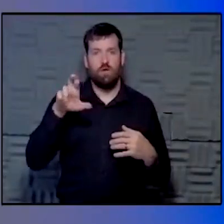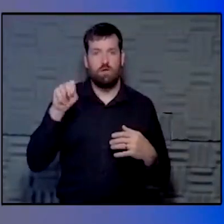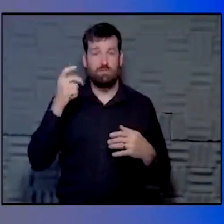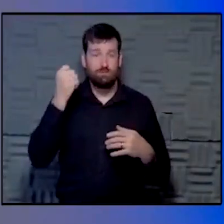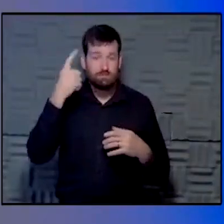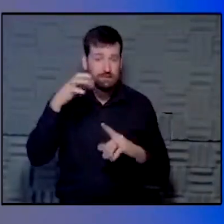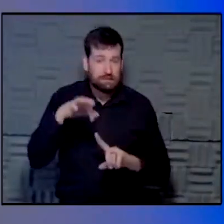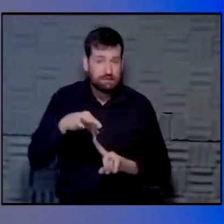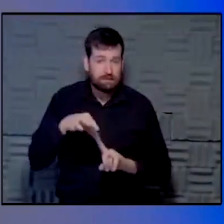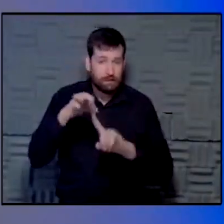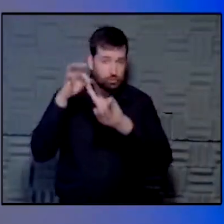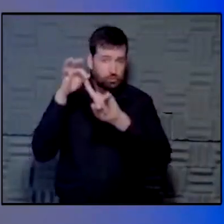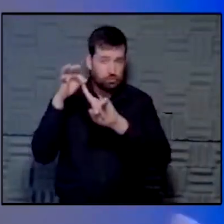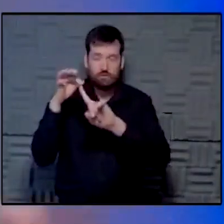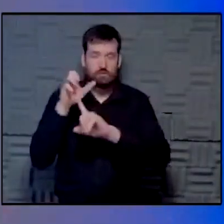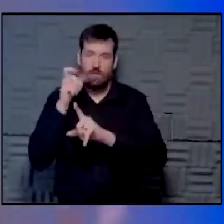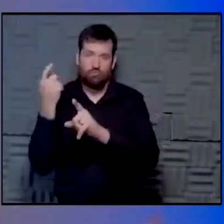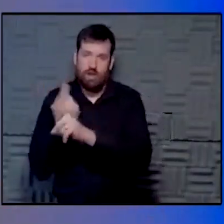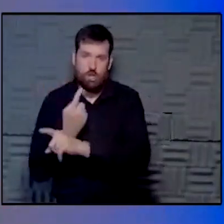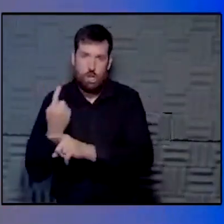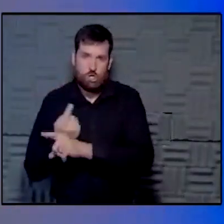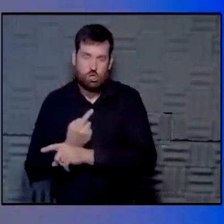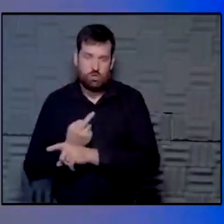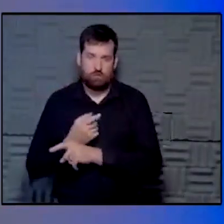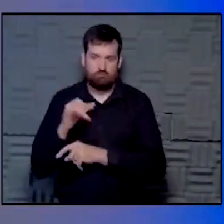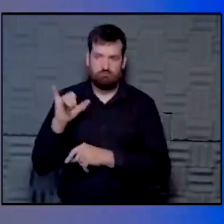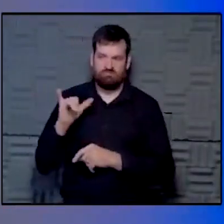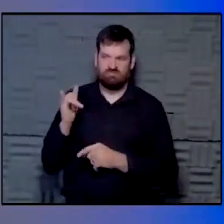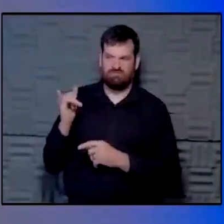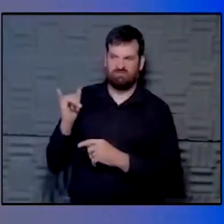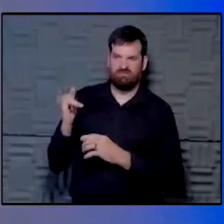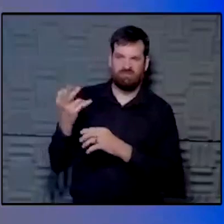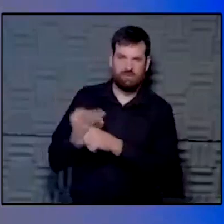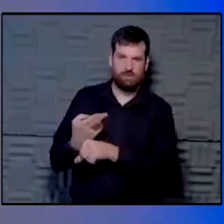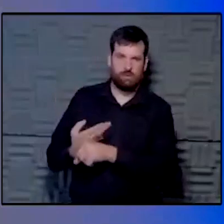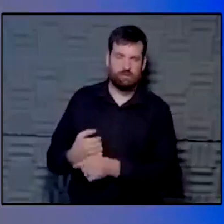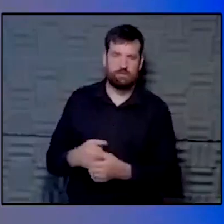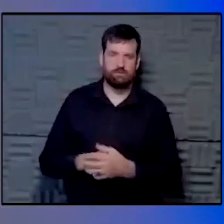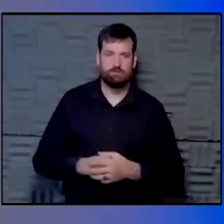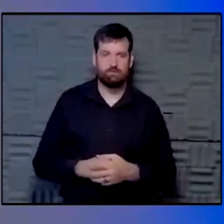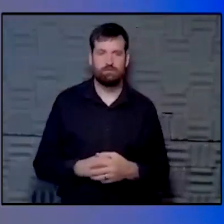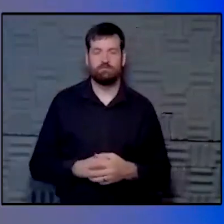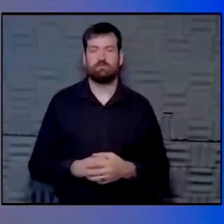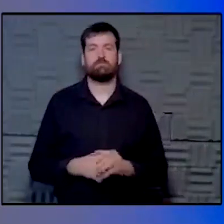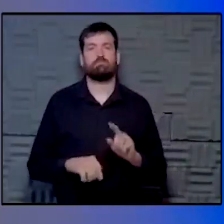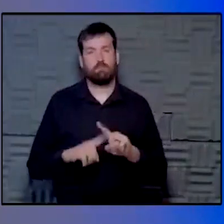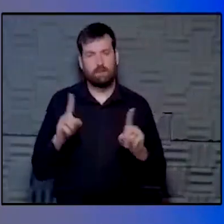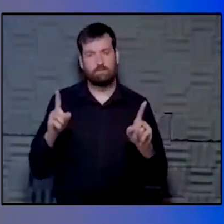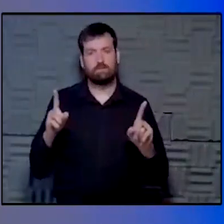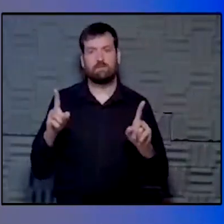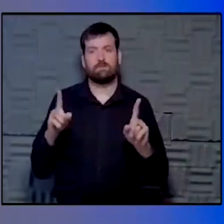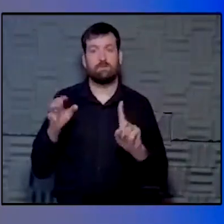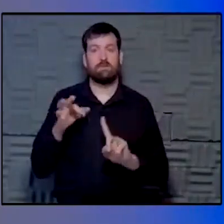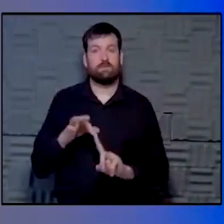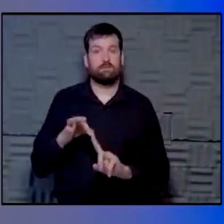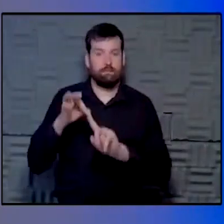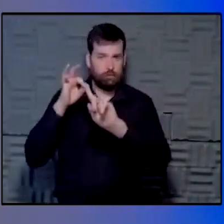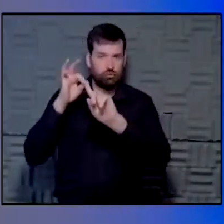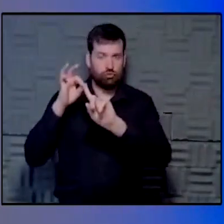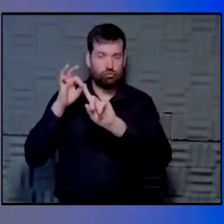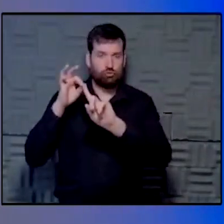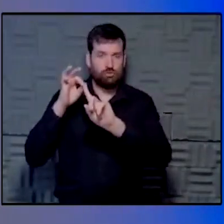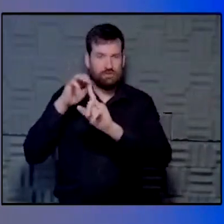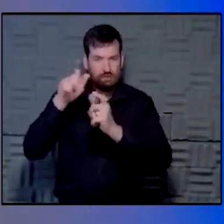special nebulizer. It's not a regular nebulizer like you and I use in our practice, but it is a special